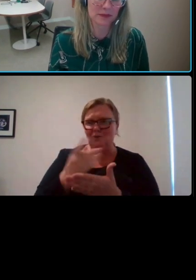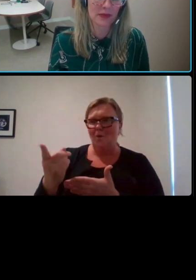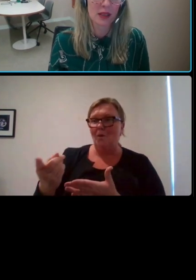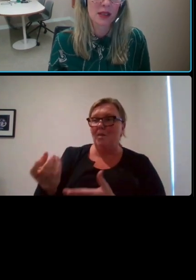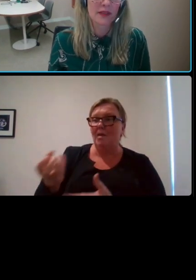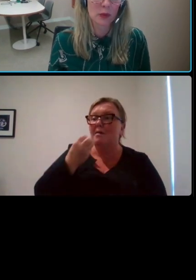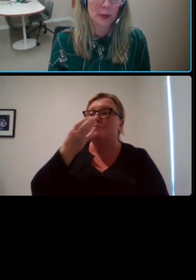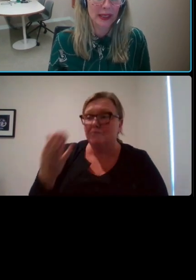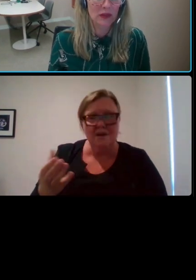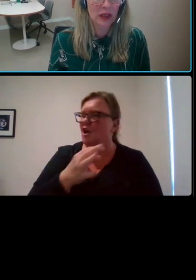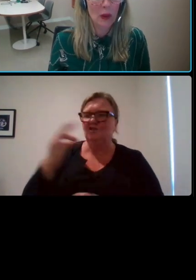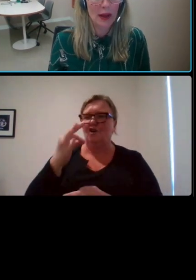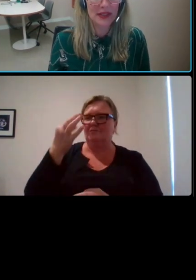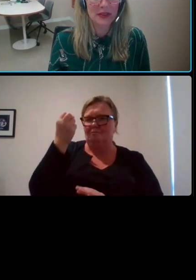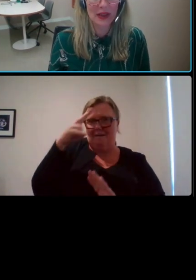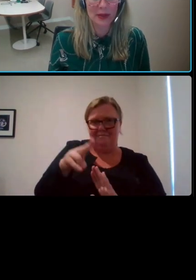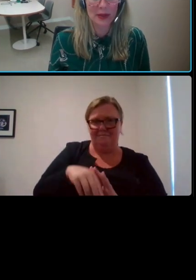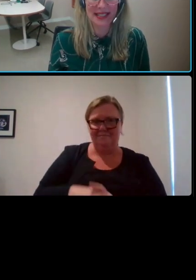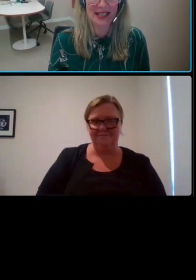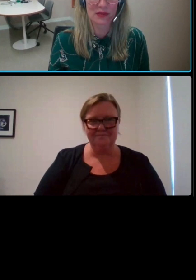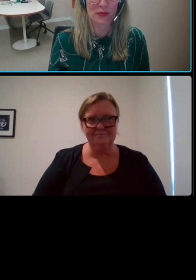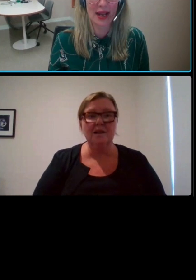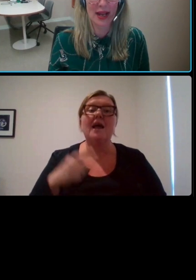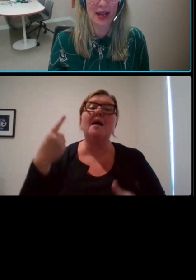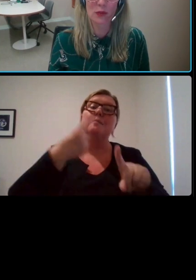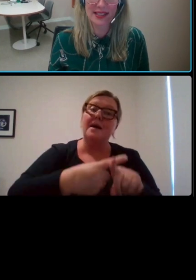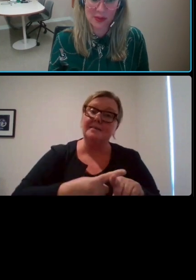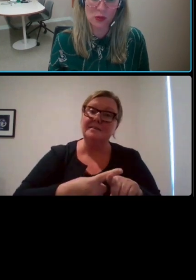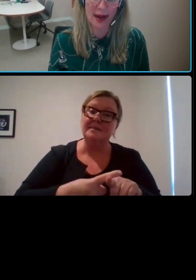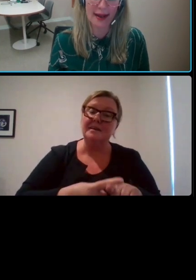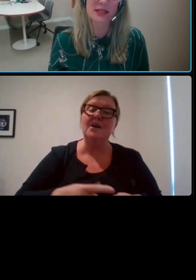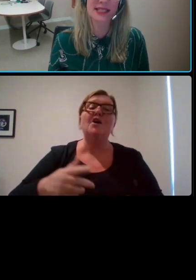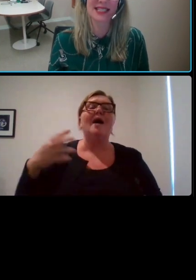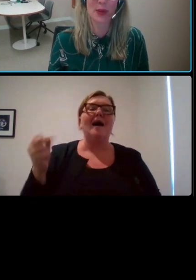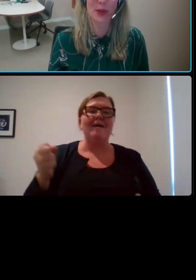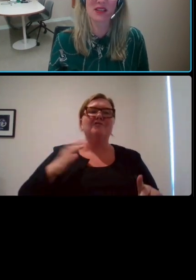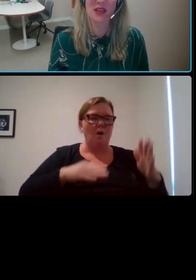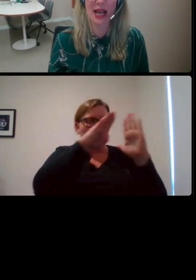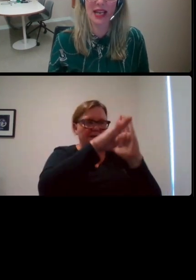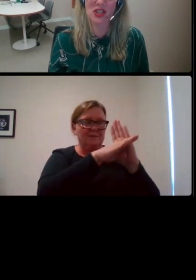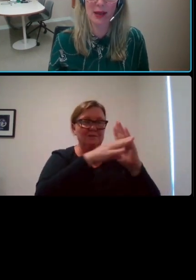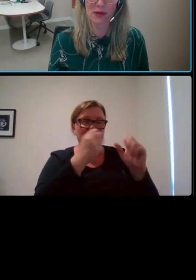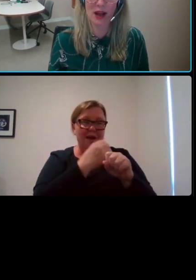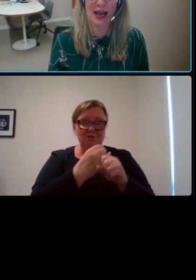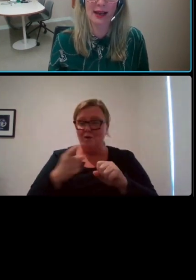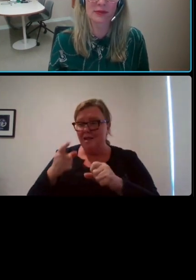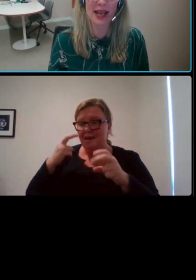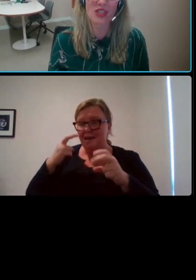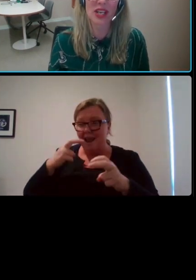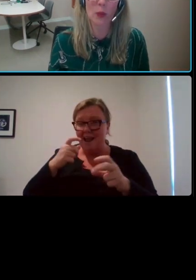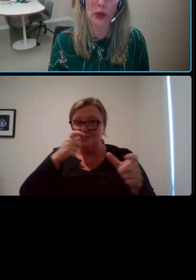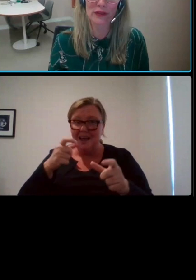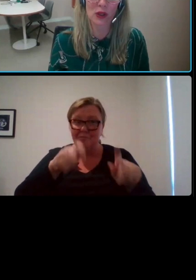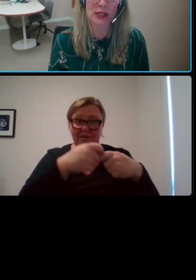anonymously. There would be a requirement that the person has reasonable grounds to suspect that an aged care